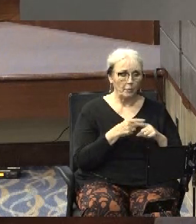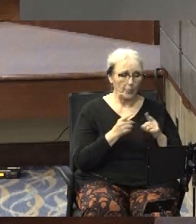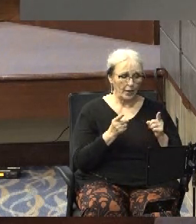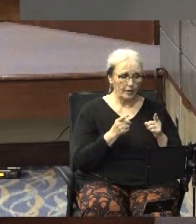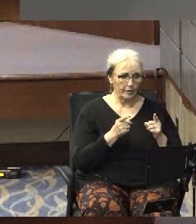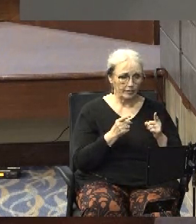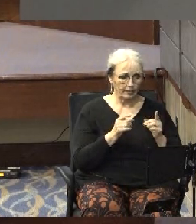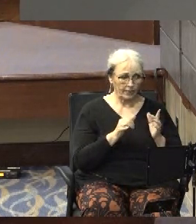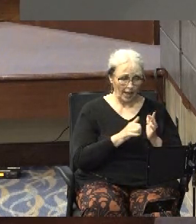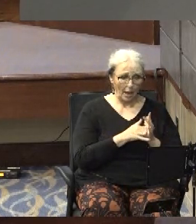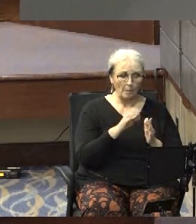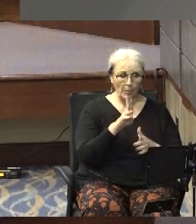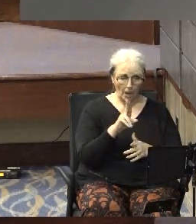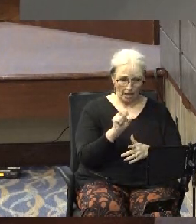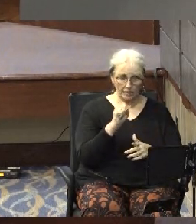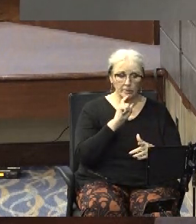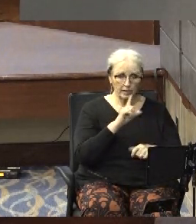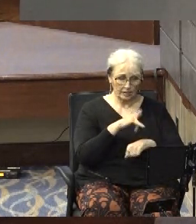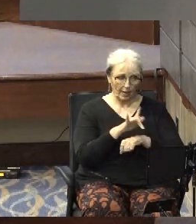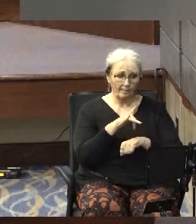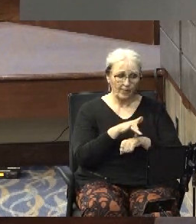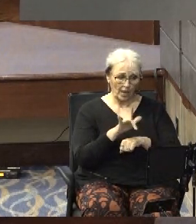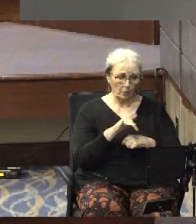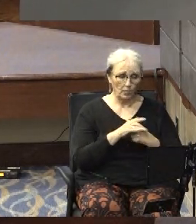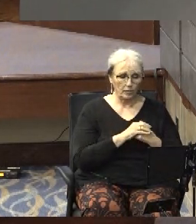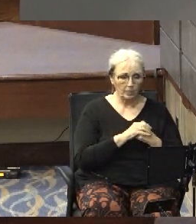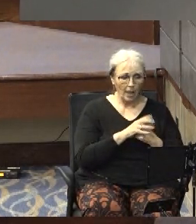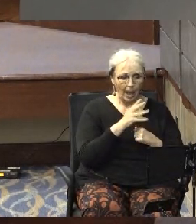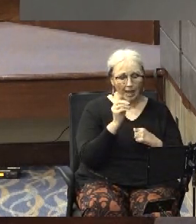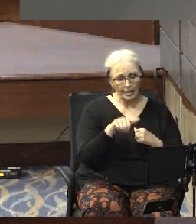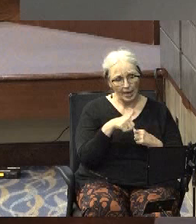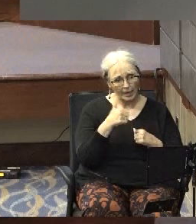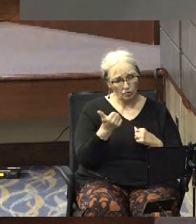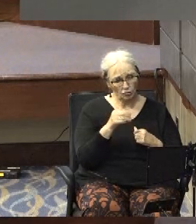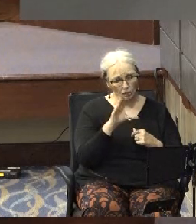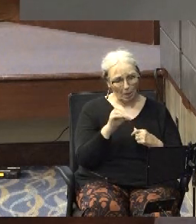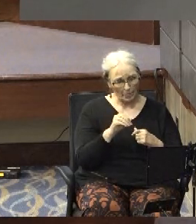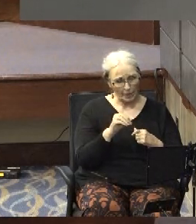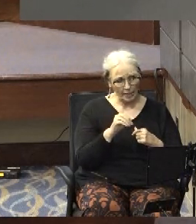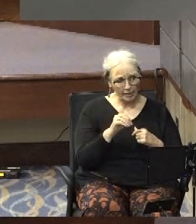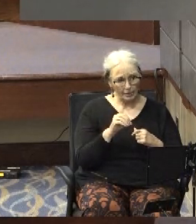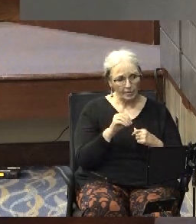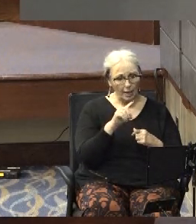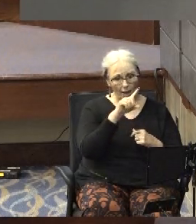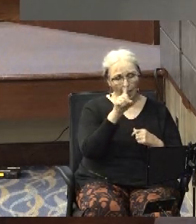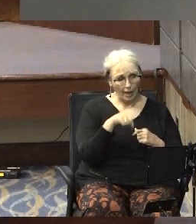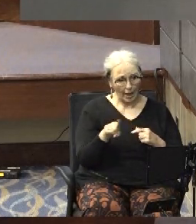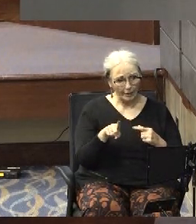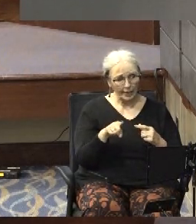bus is available. There are additional companies. Lightning makes a 15